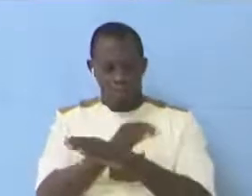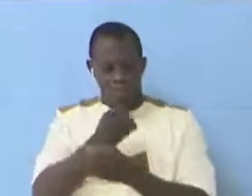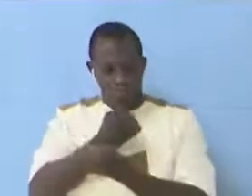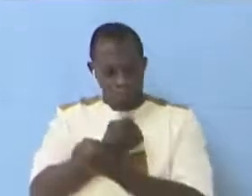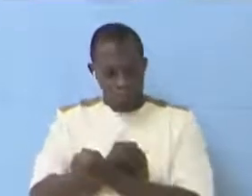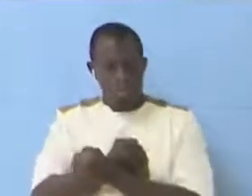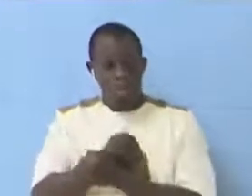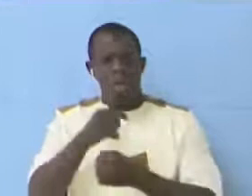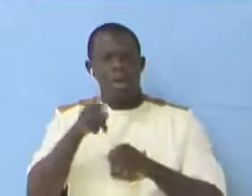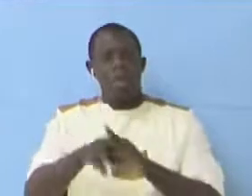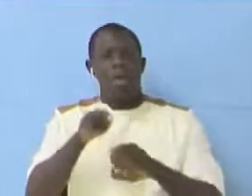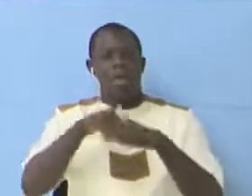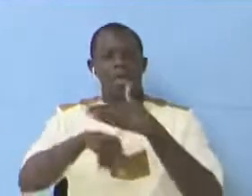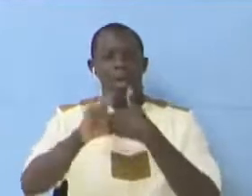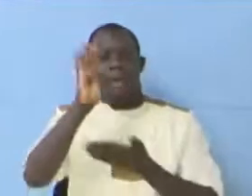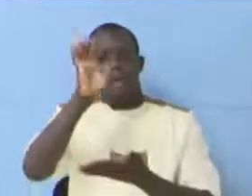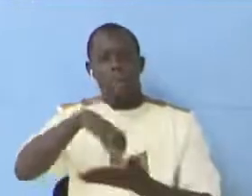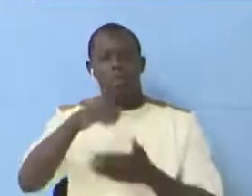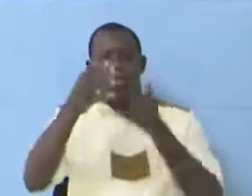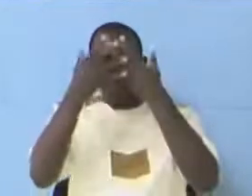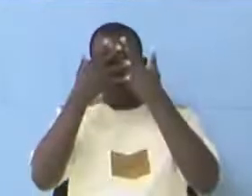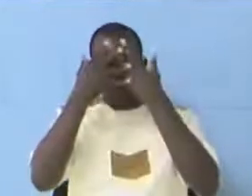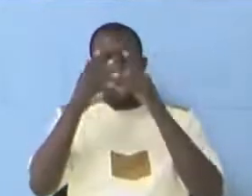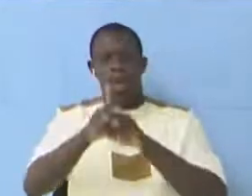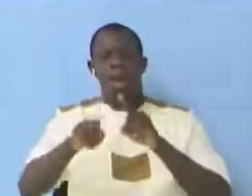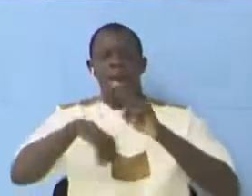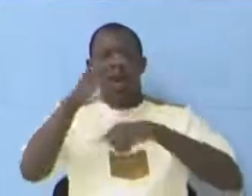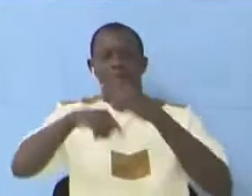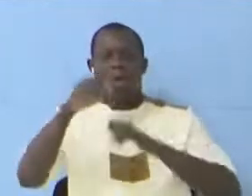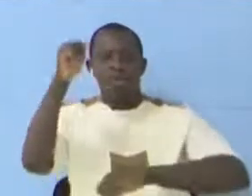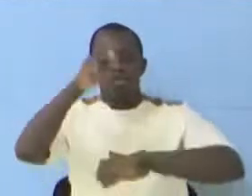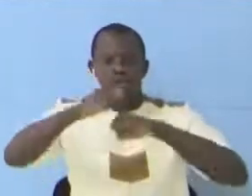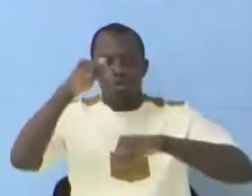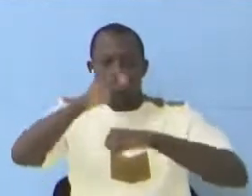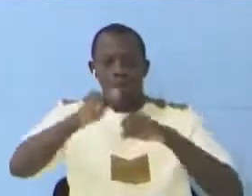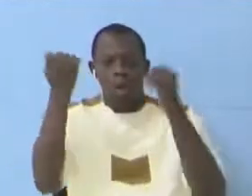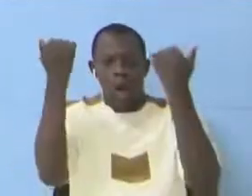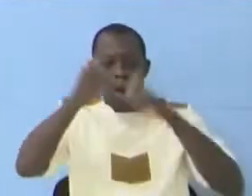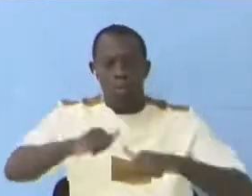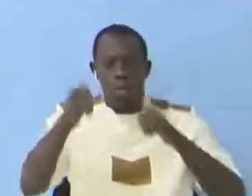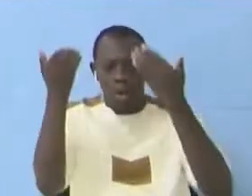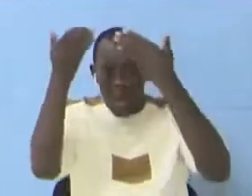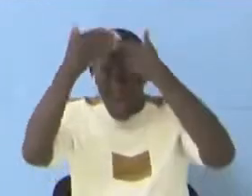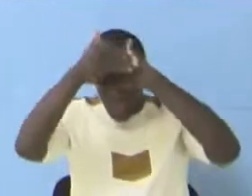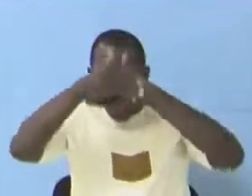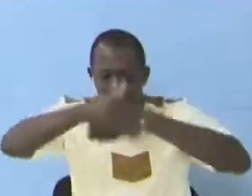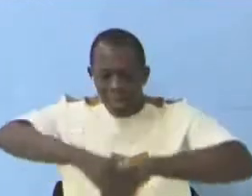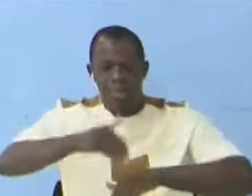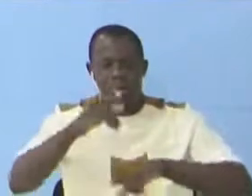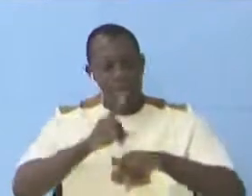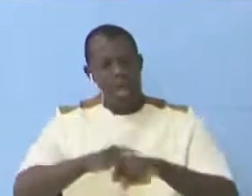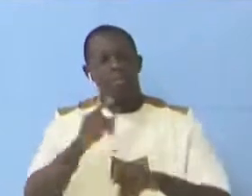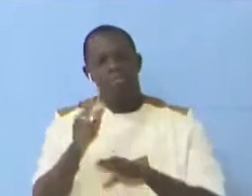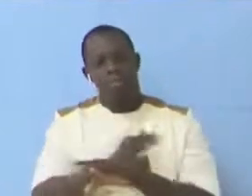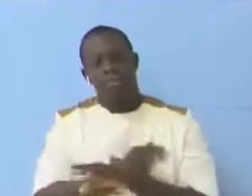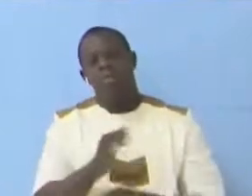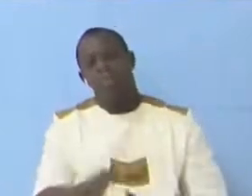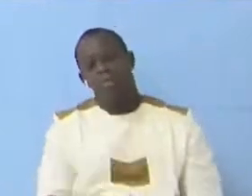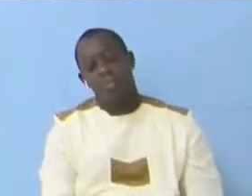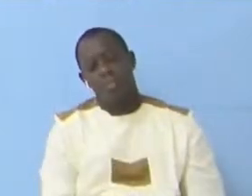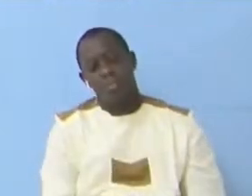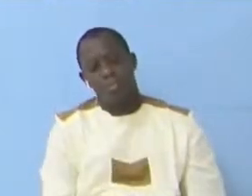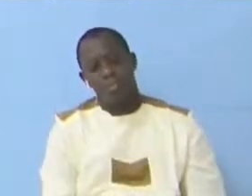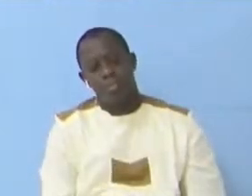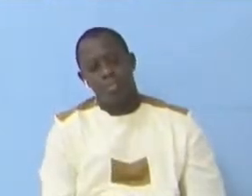Mile 2 that the torture was going on at night. te tamit nag ñi nga xam ne ñoom lañ fa jàppoon wax nañ ma ne jamono boobu